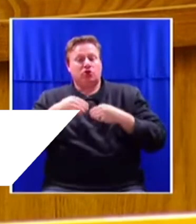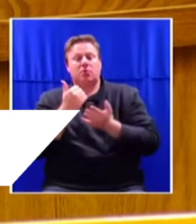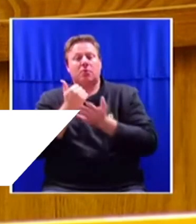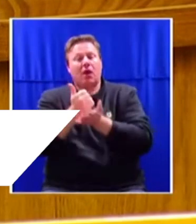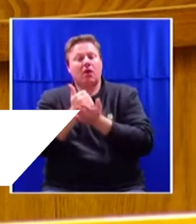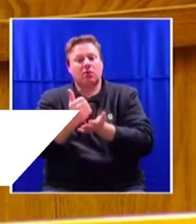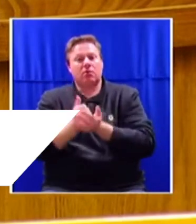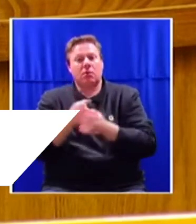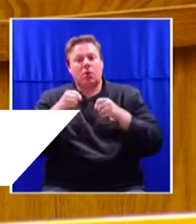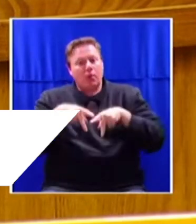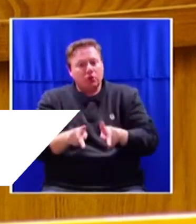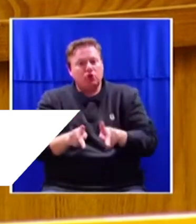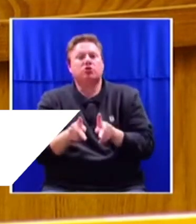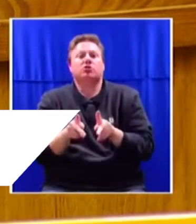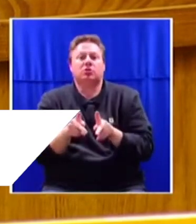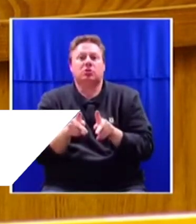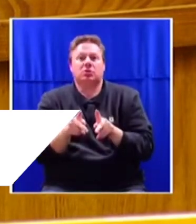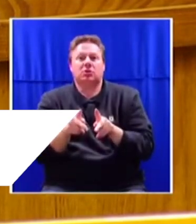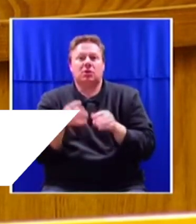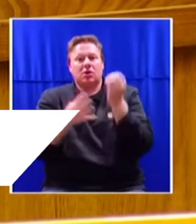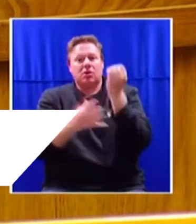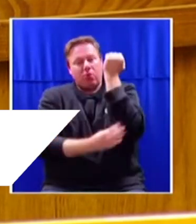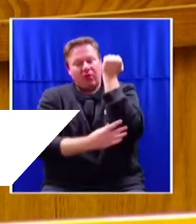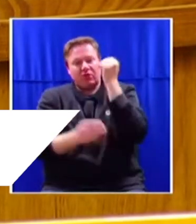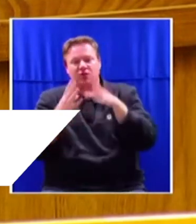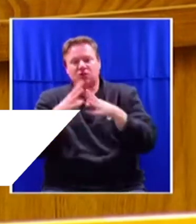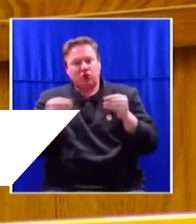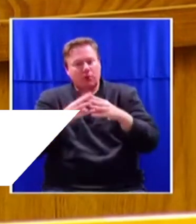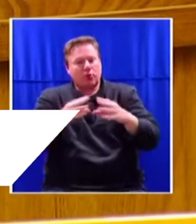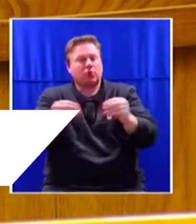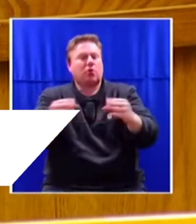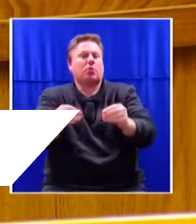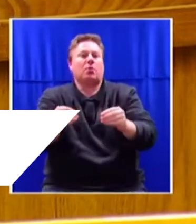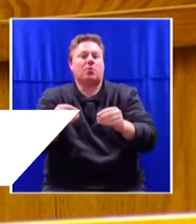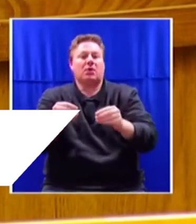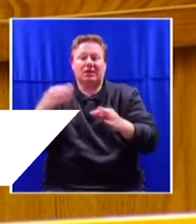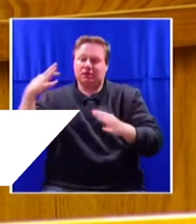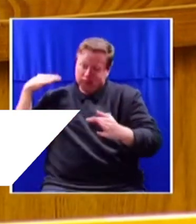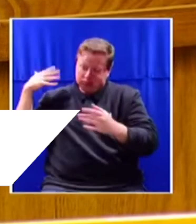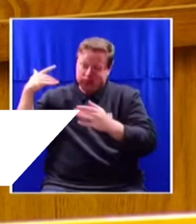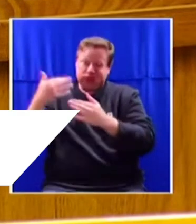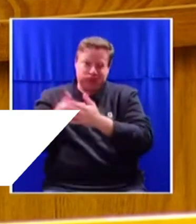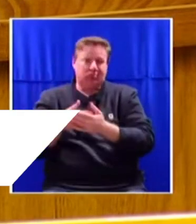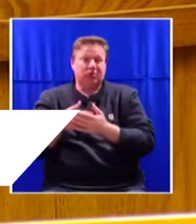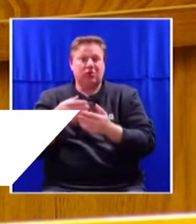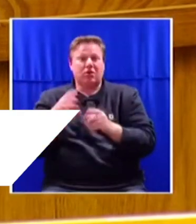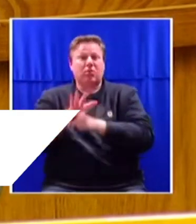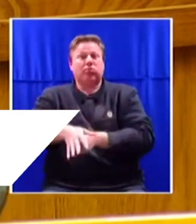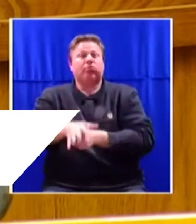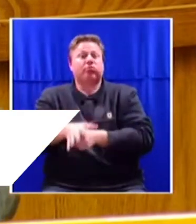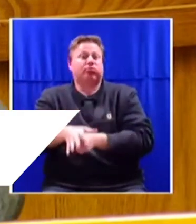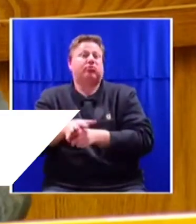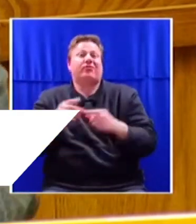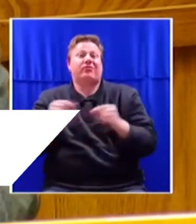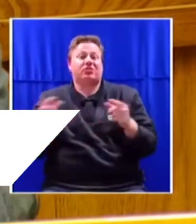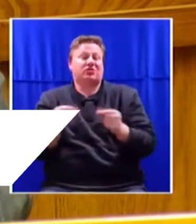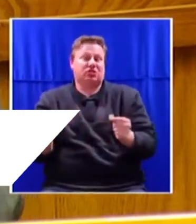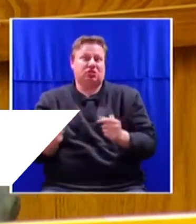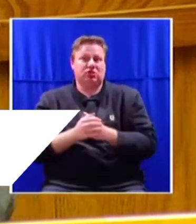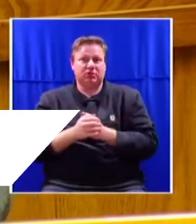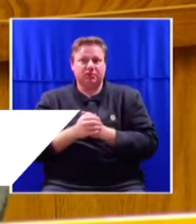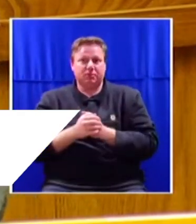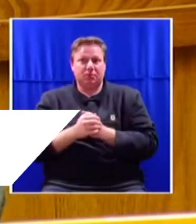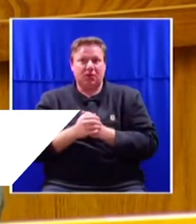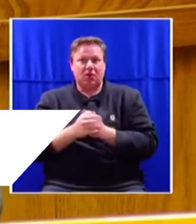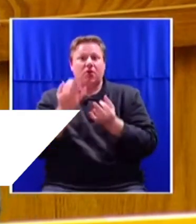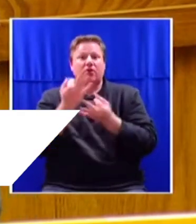order to remove the prevailing poverty conditions that are the legacy of oppression. Until that freedom, fairness,